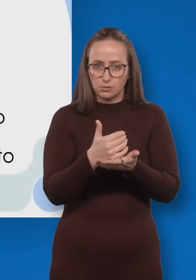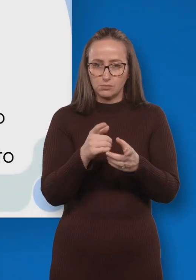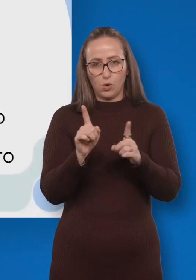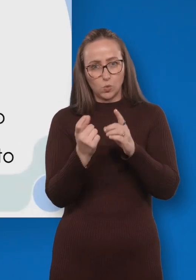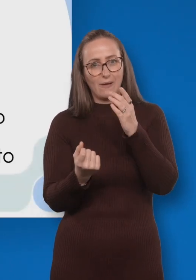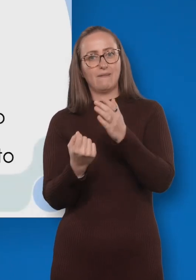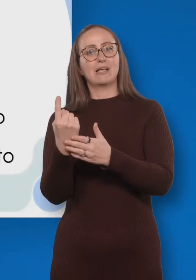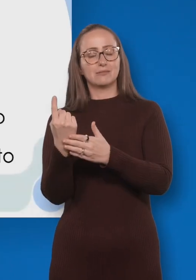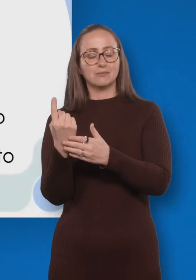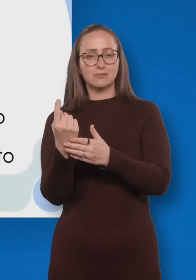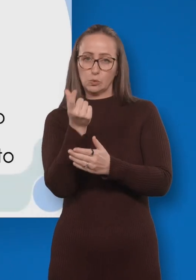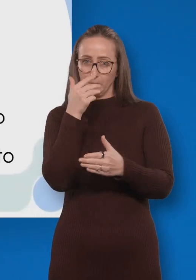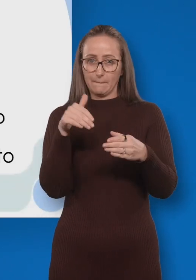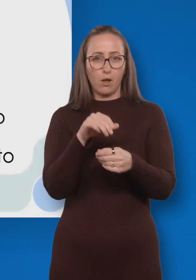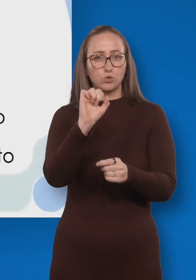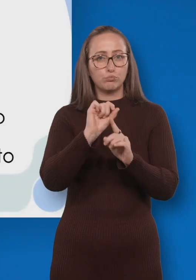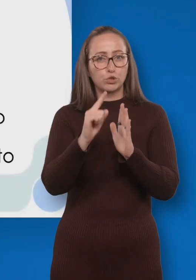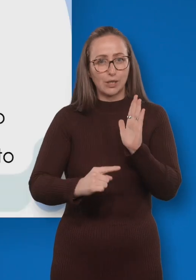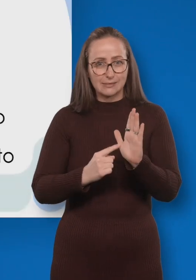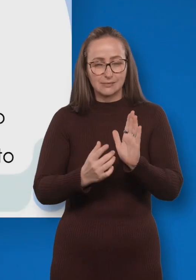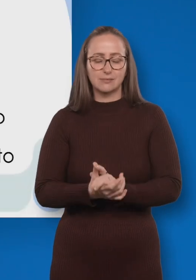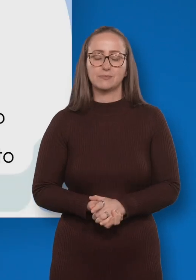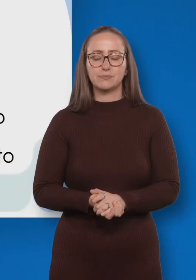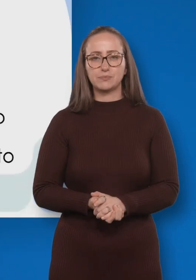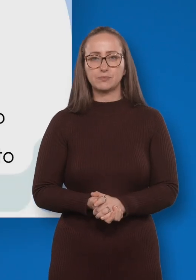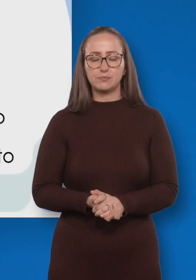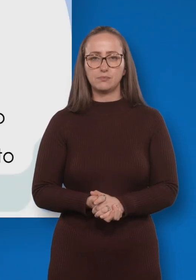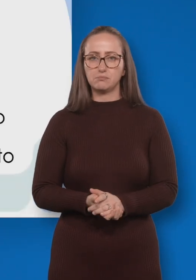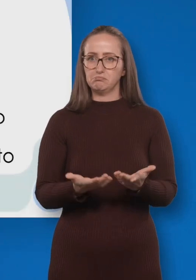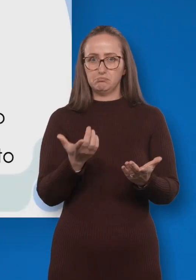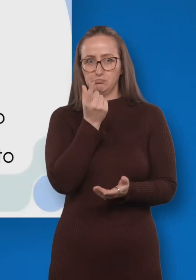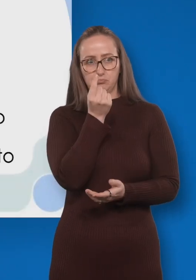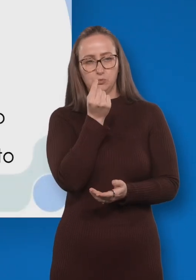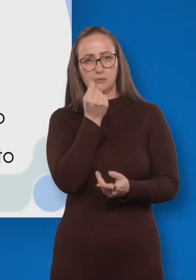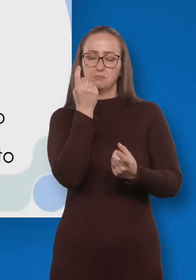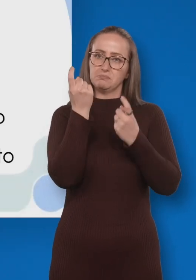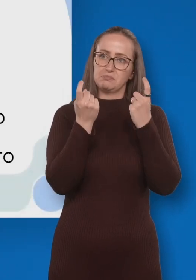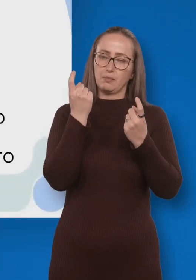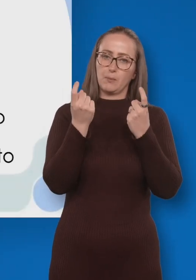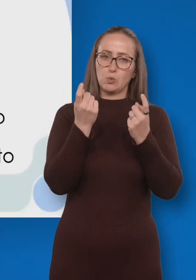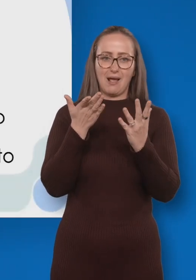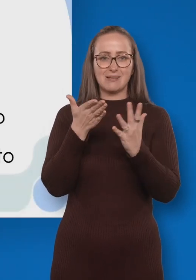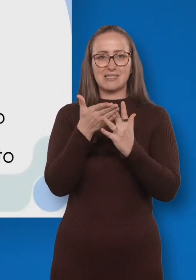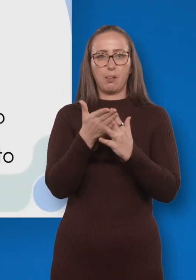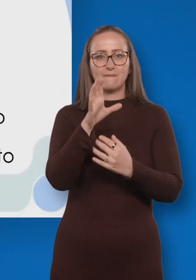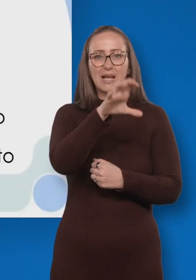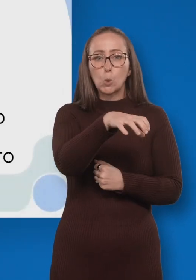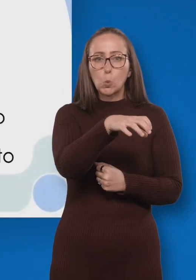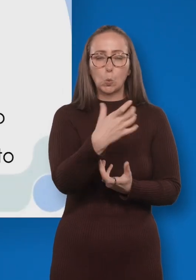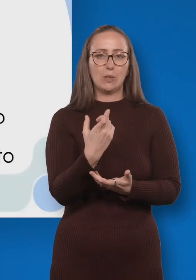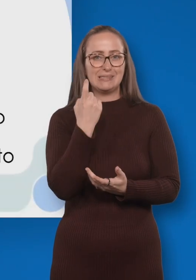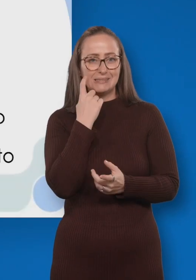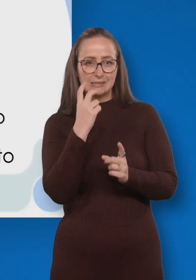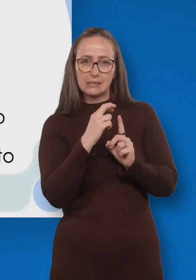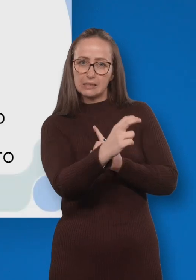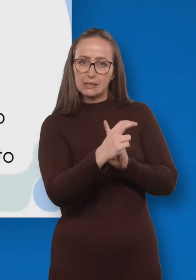as part of your projects. So it can be things even as straightforward as thinking about having accessible venues that are easy to reach